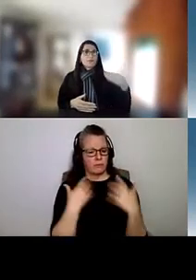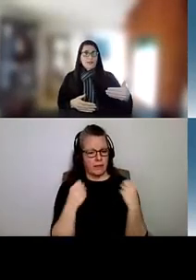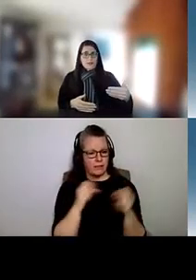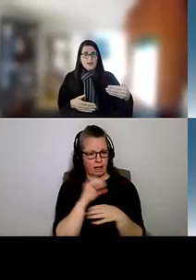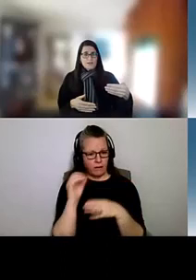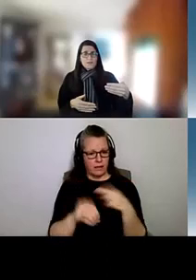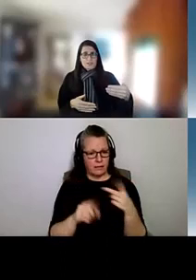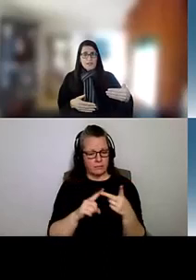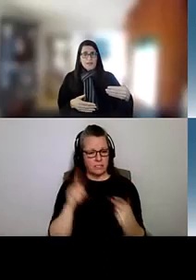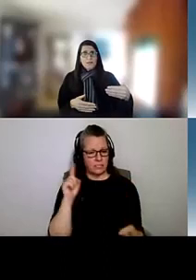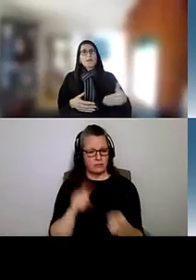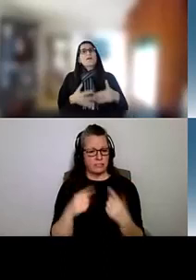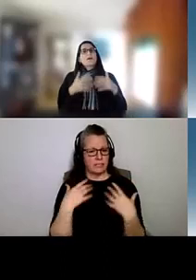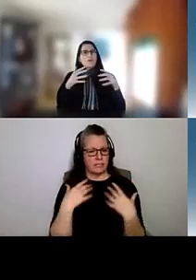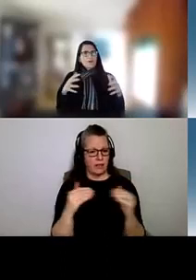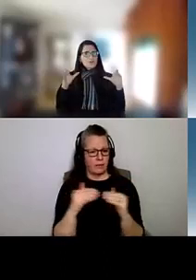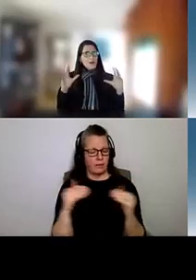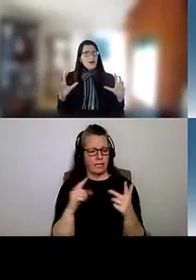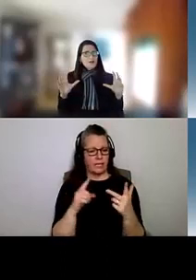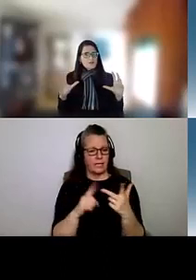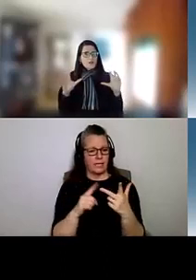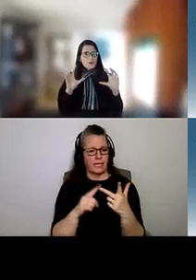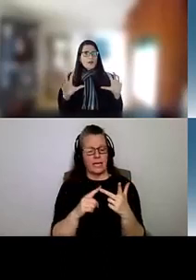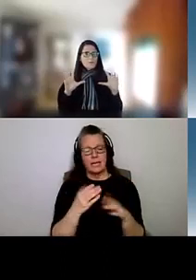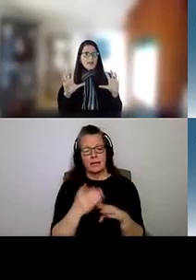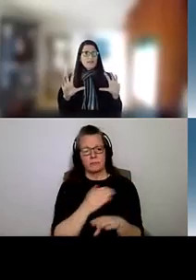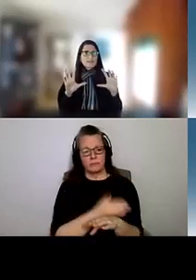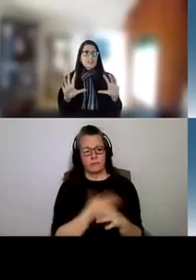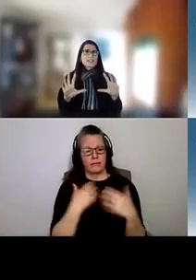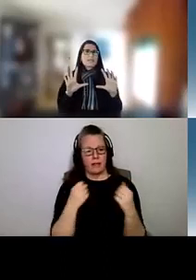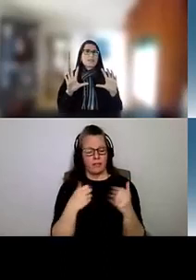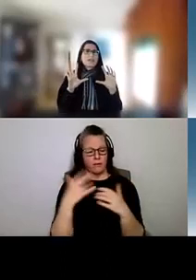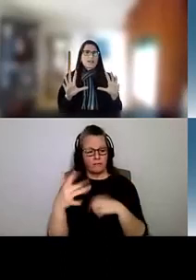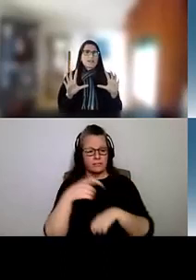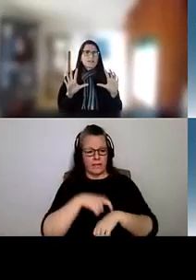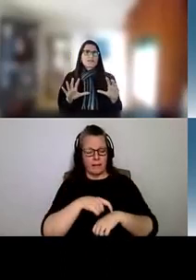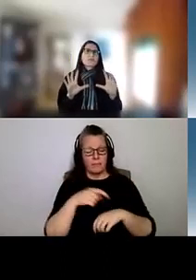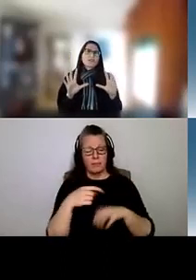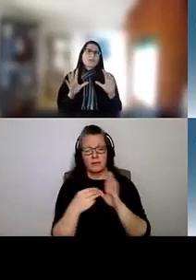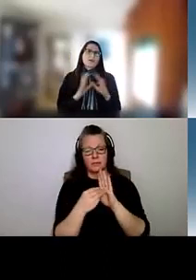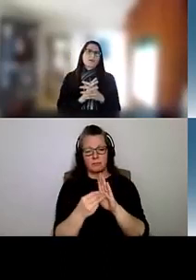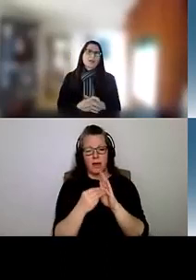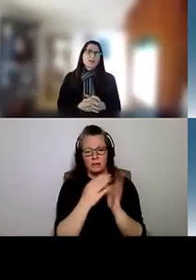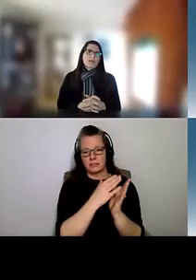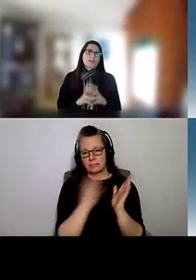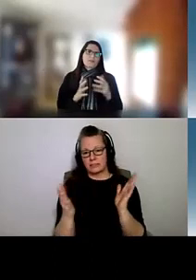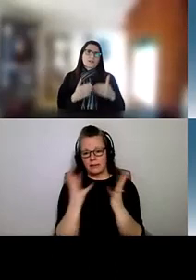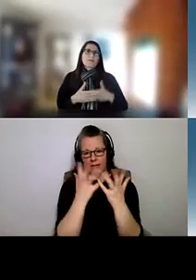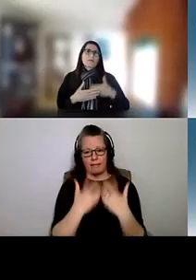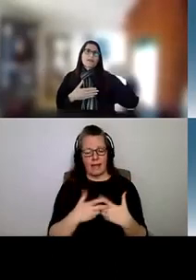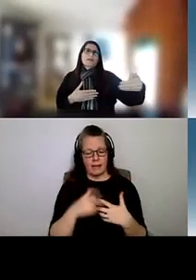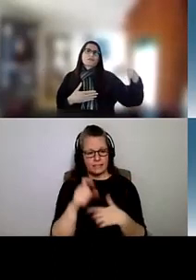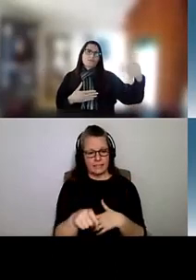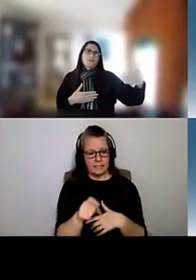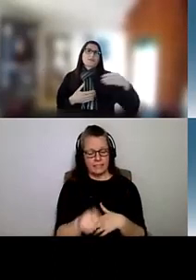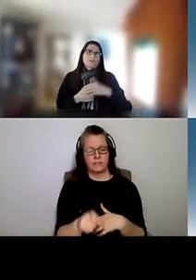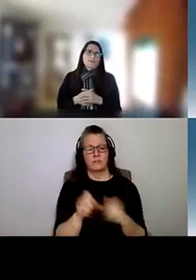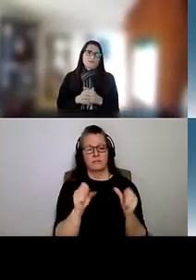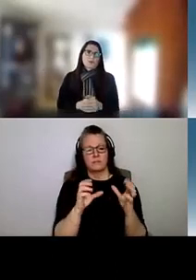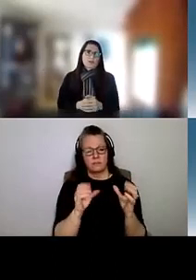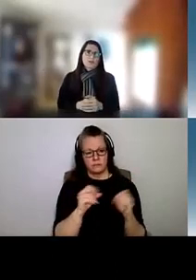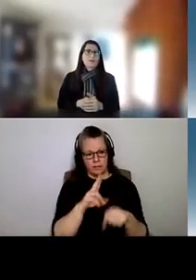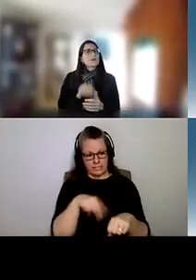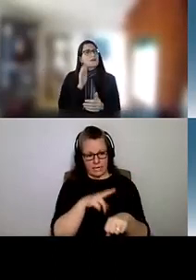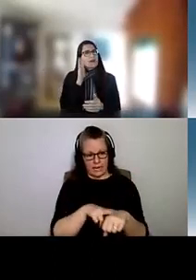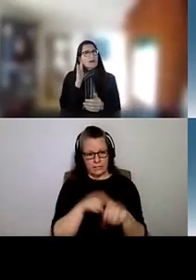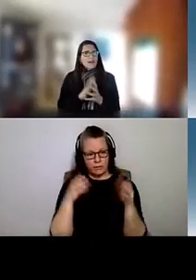and improving costs over time. Those models across payers need to be aligned, so multi-payer alignment has become a natural focus of